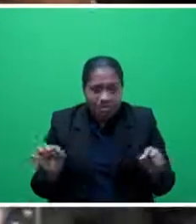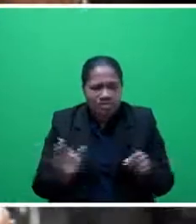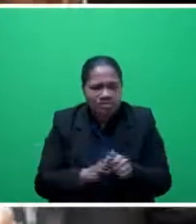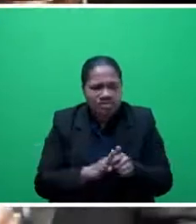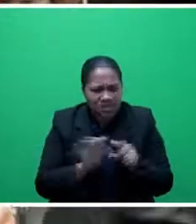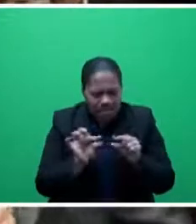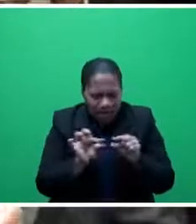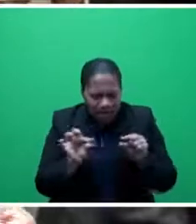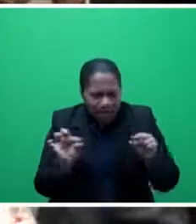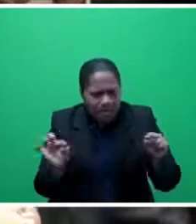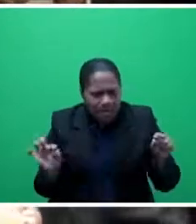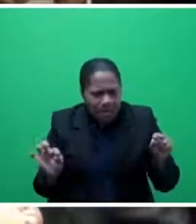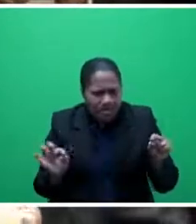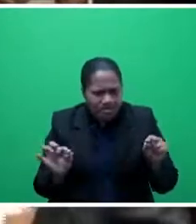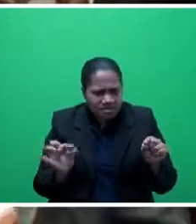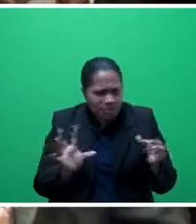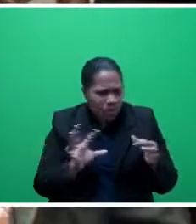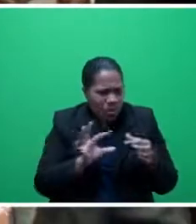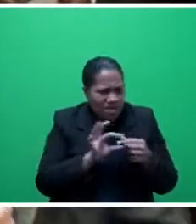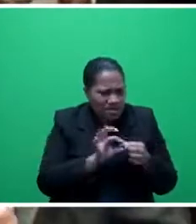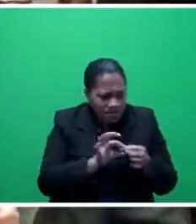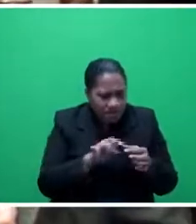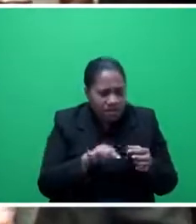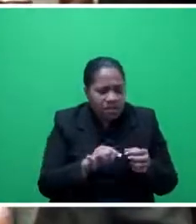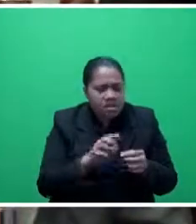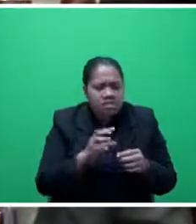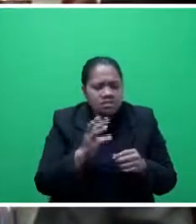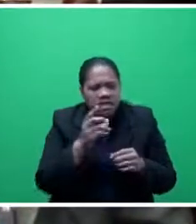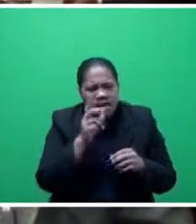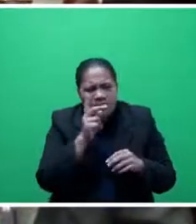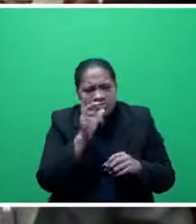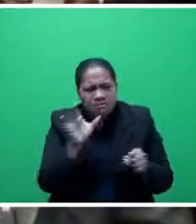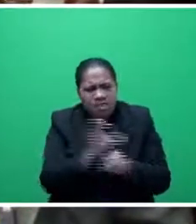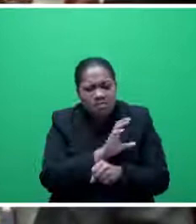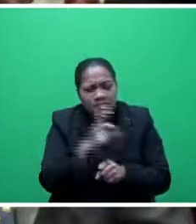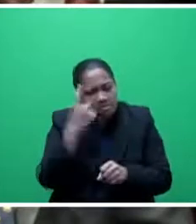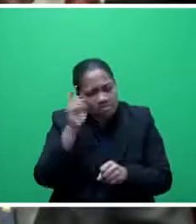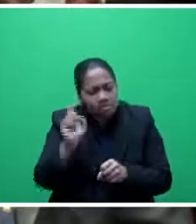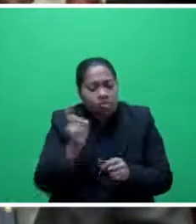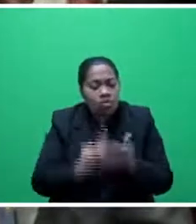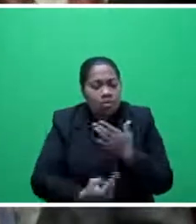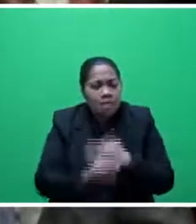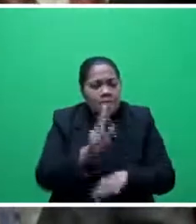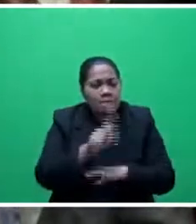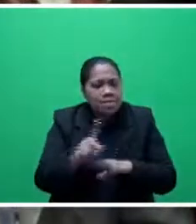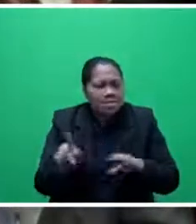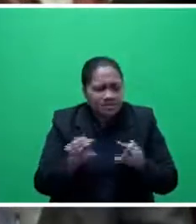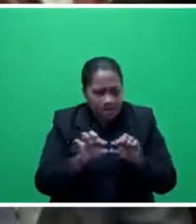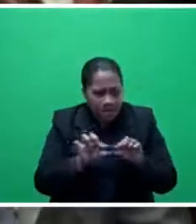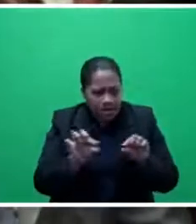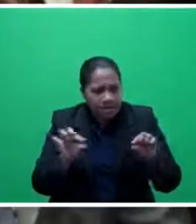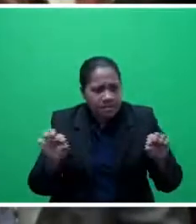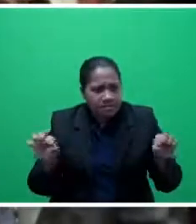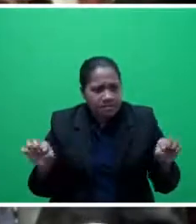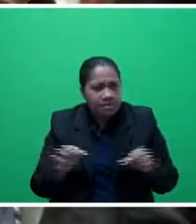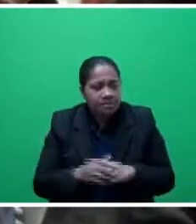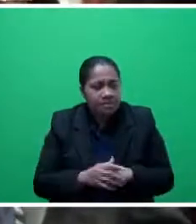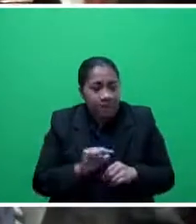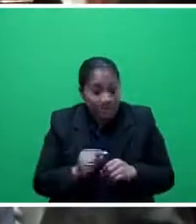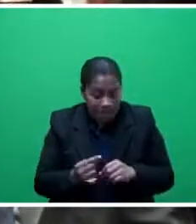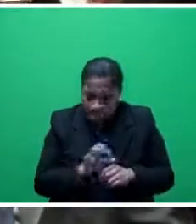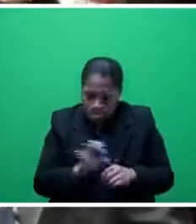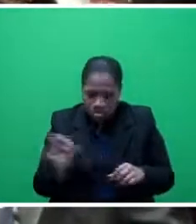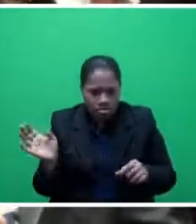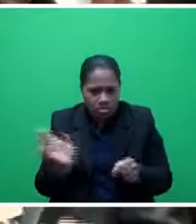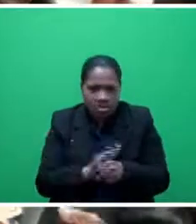have another company, I think it's called Pacific Cables, but they don't make these cables above a particular voltage.